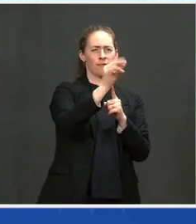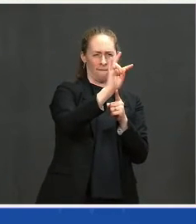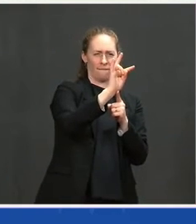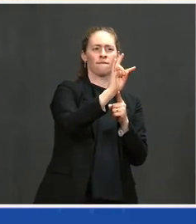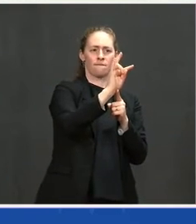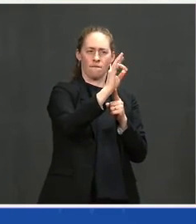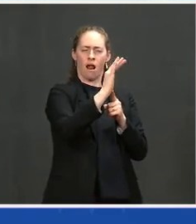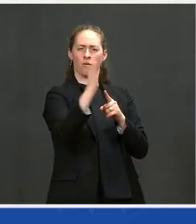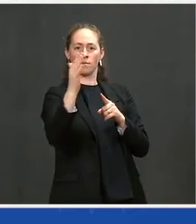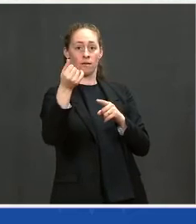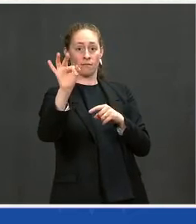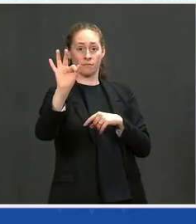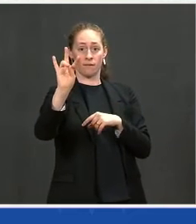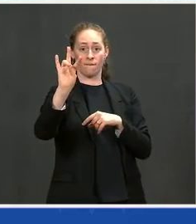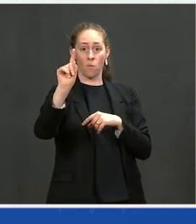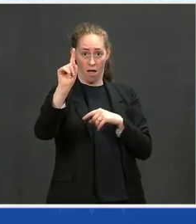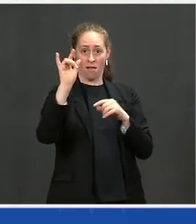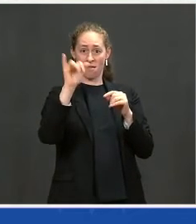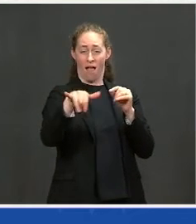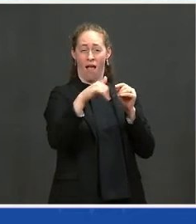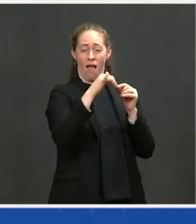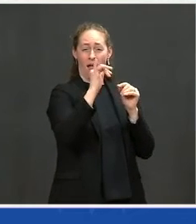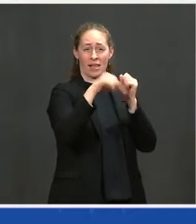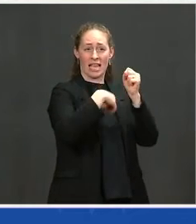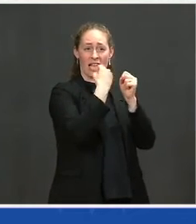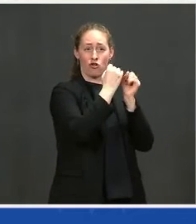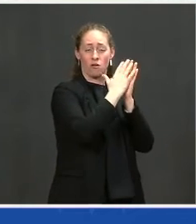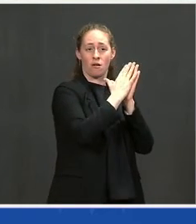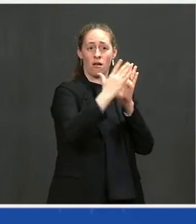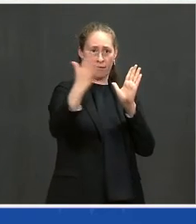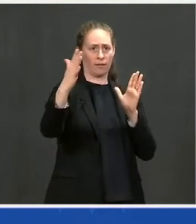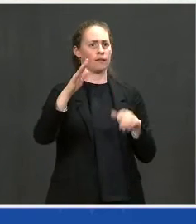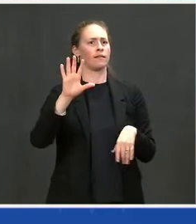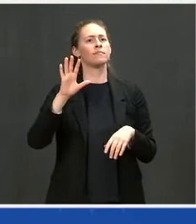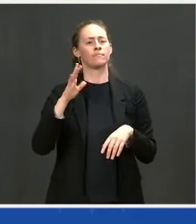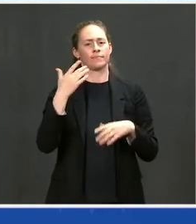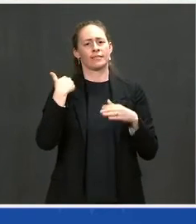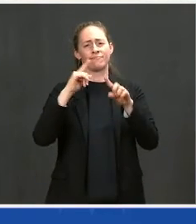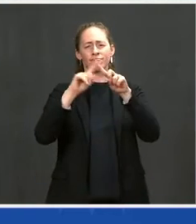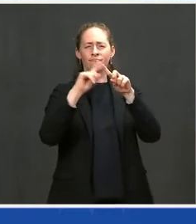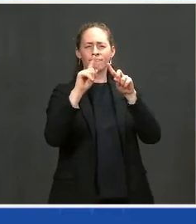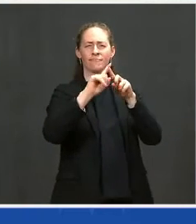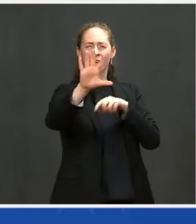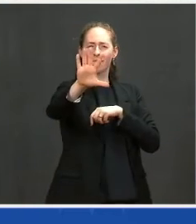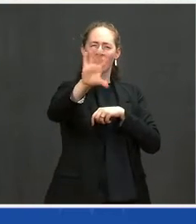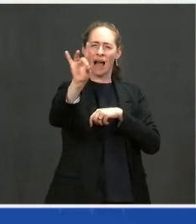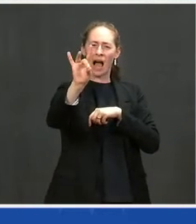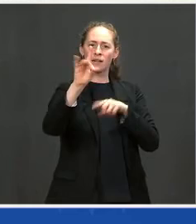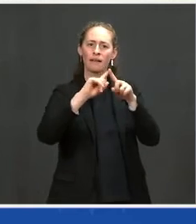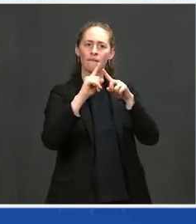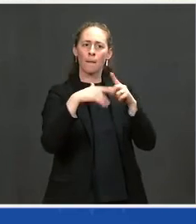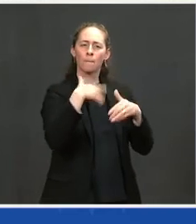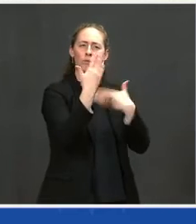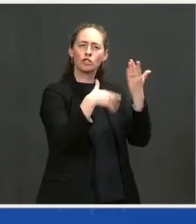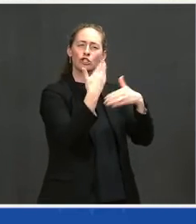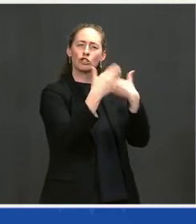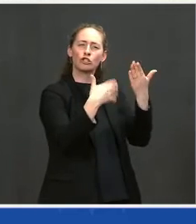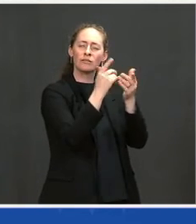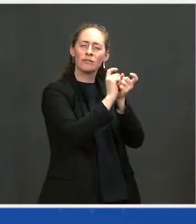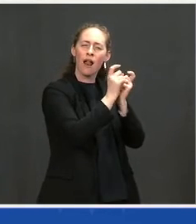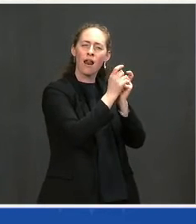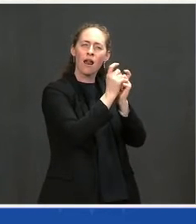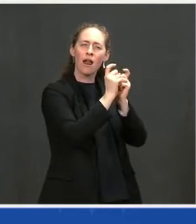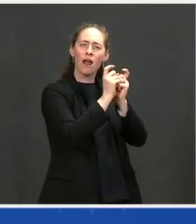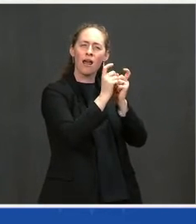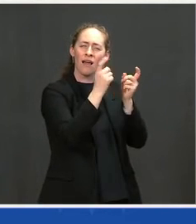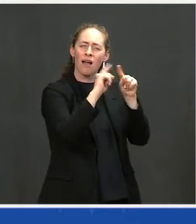were a total of 58 motions to break a filibuster that whole time. Last